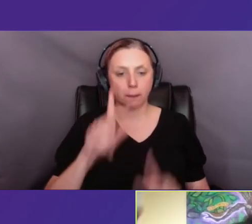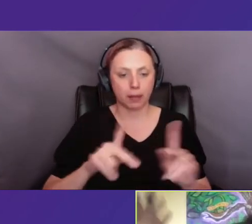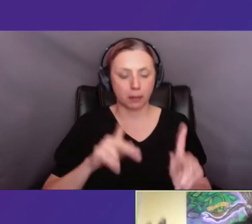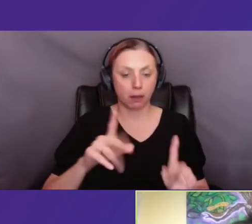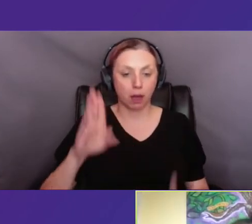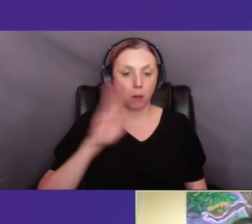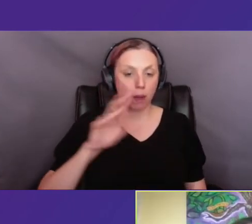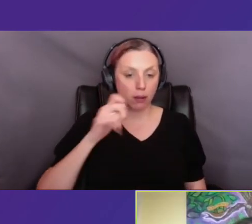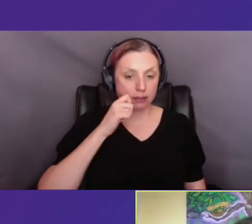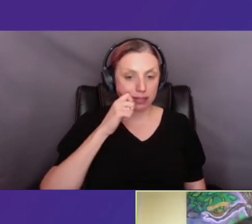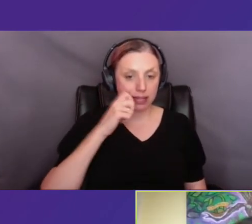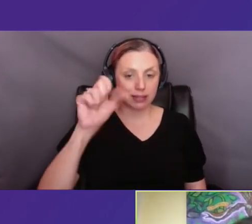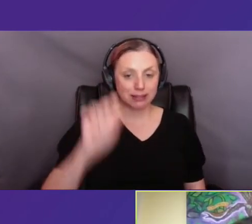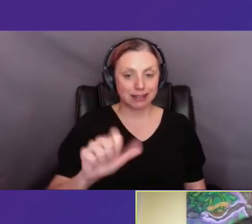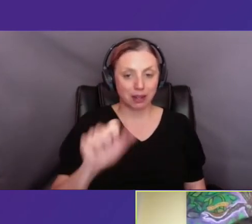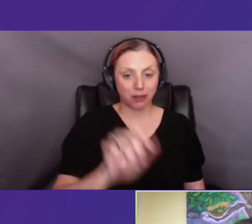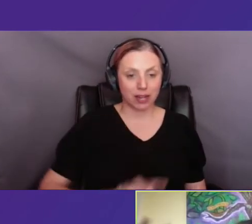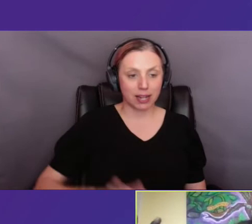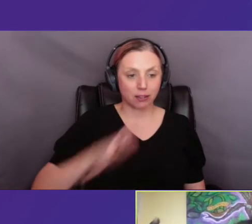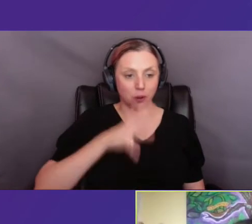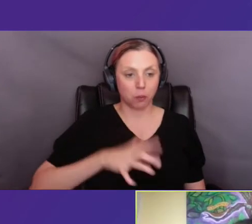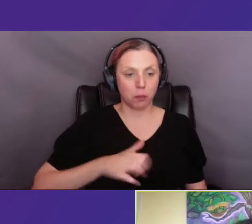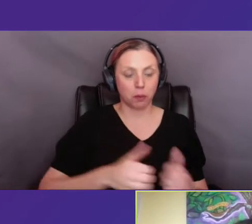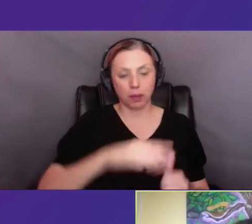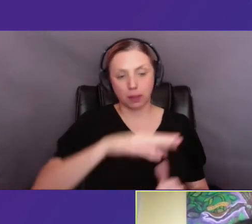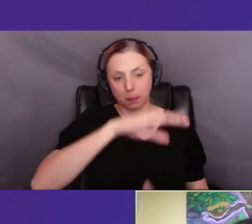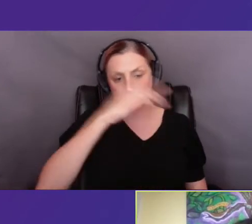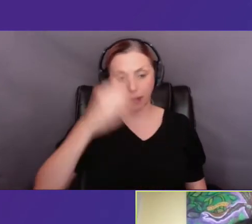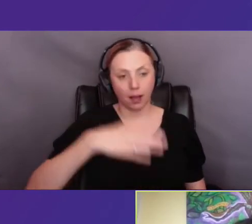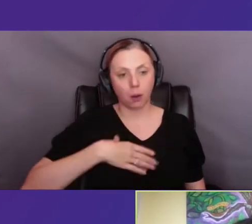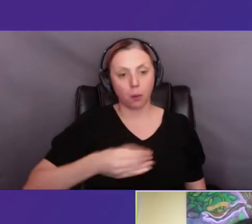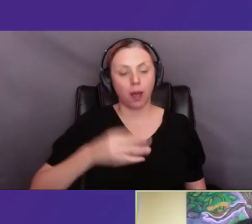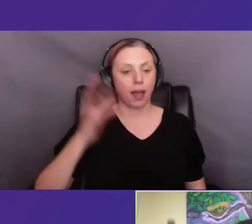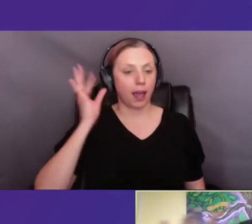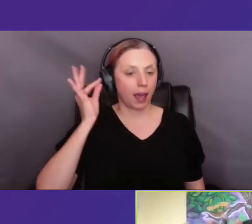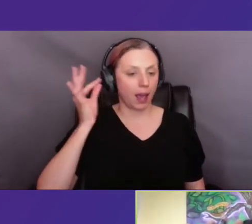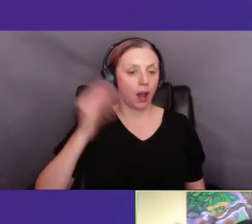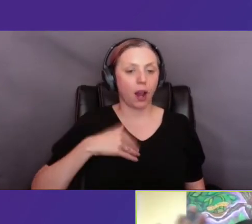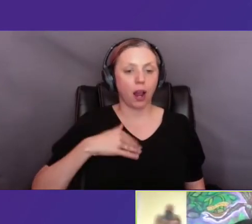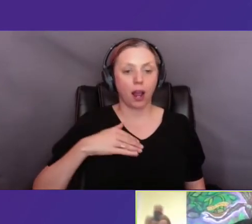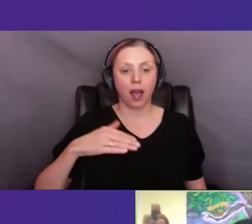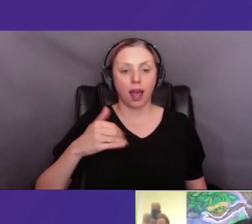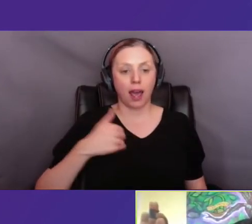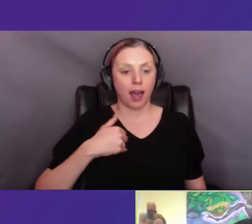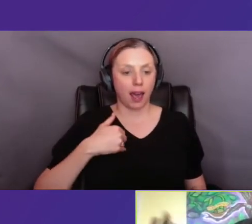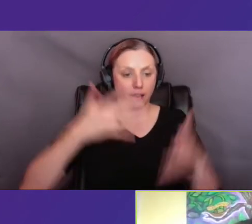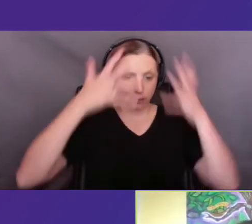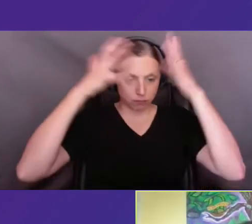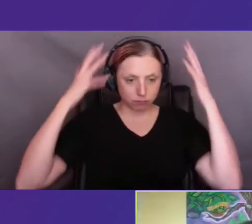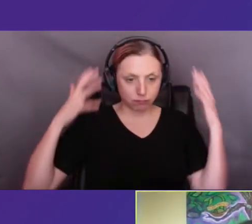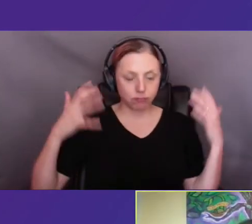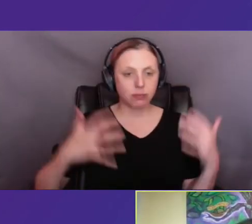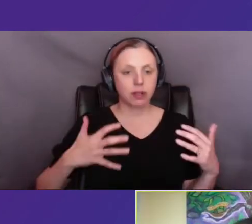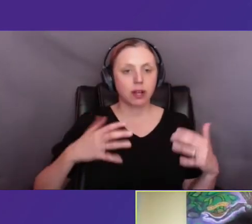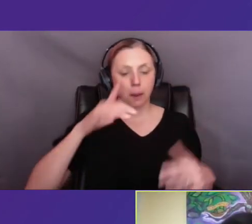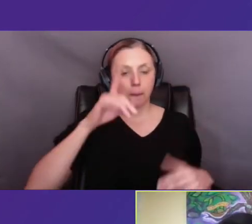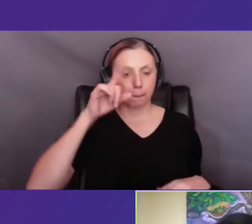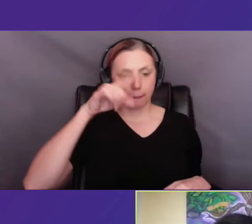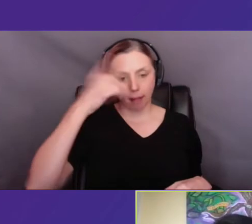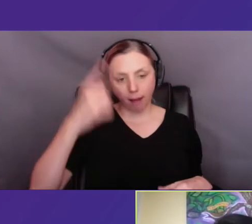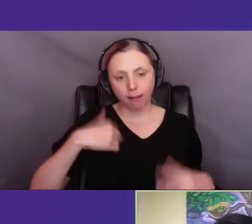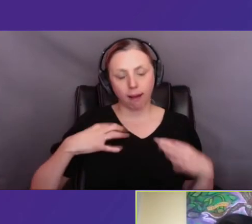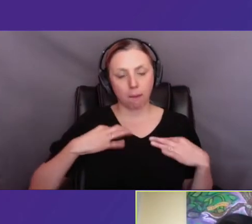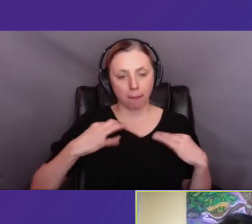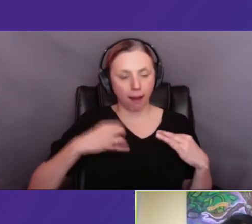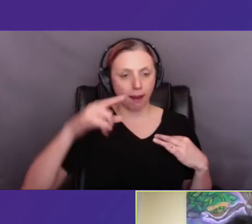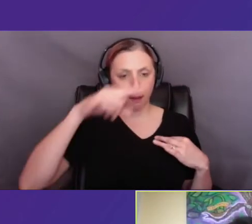all black with silver earrings, and behind me is a golden wall with a beautiful mural that was created by